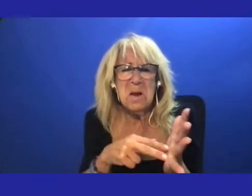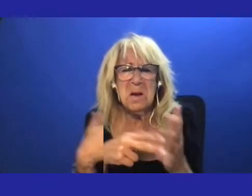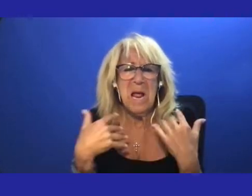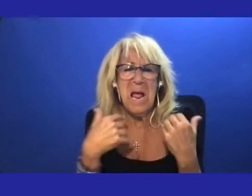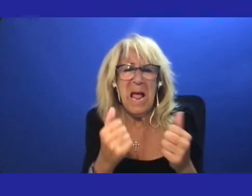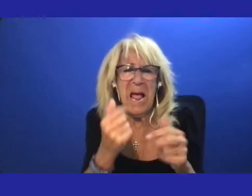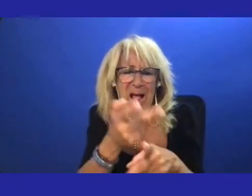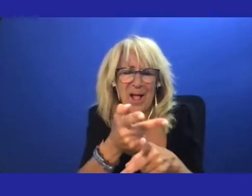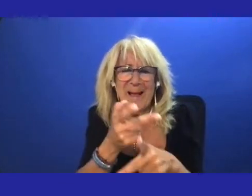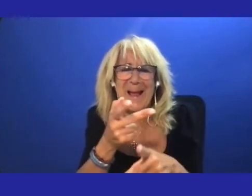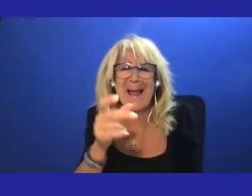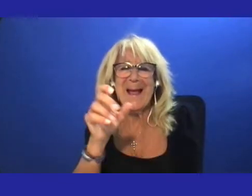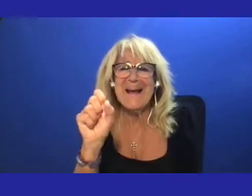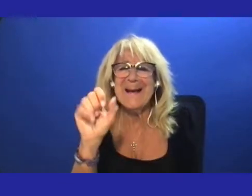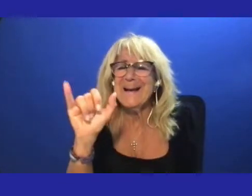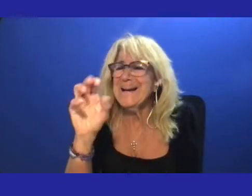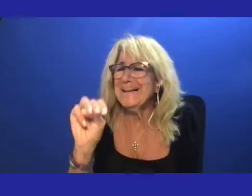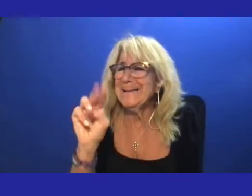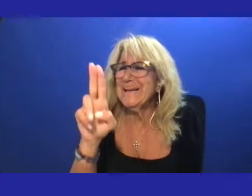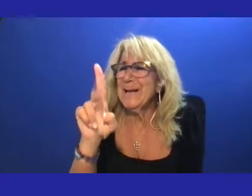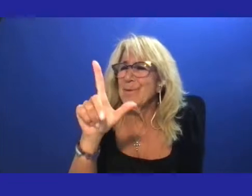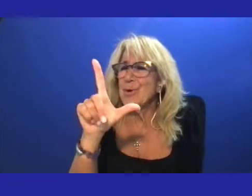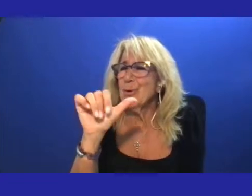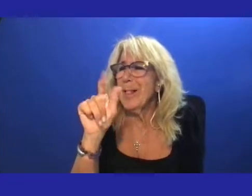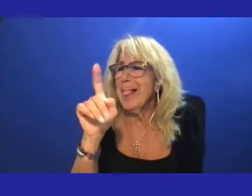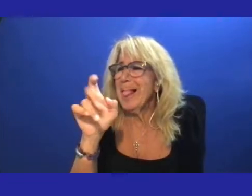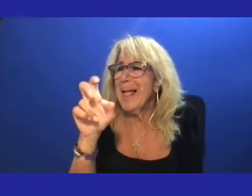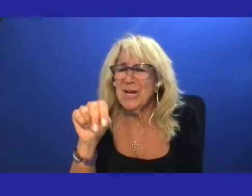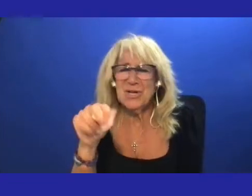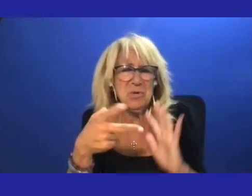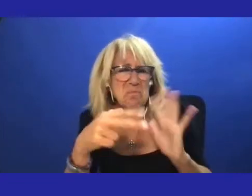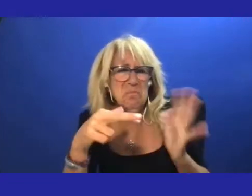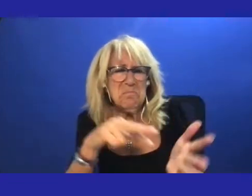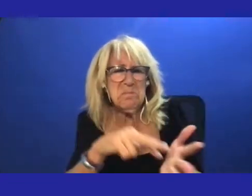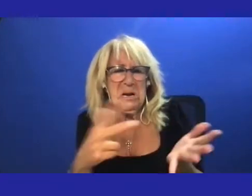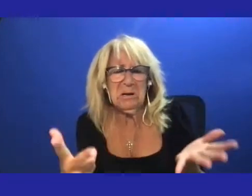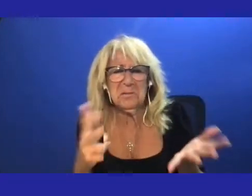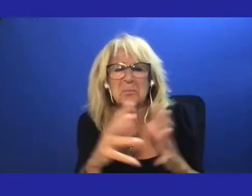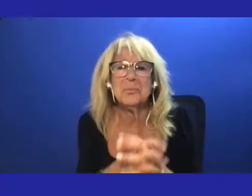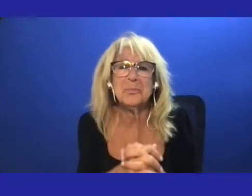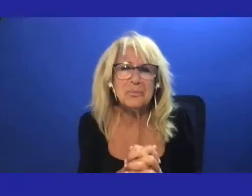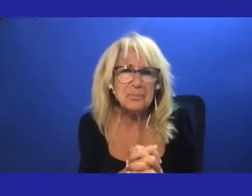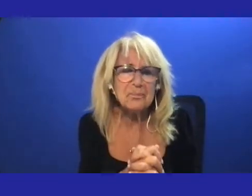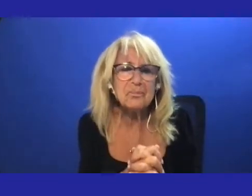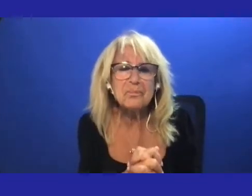for you to understand what does this mean when I say what is healthcare simulation.